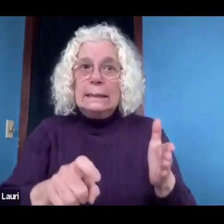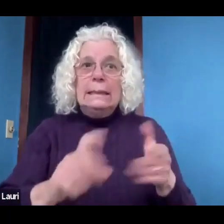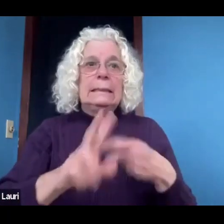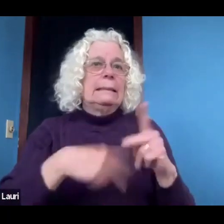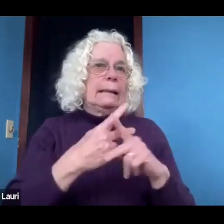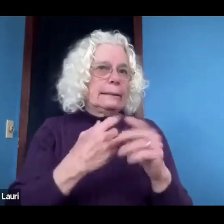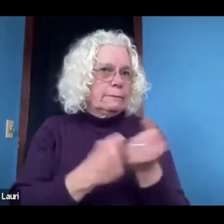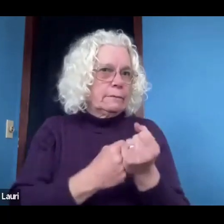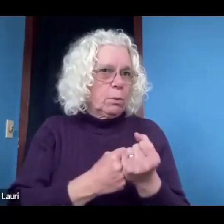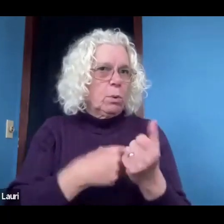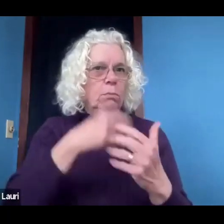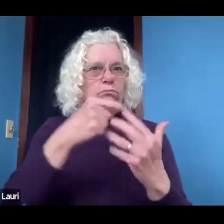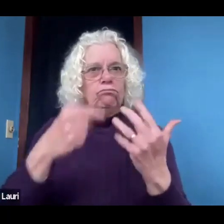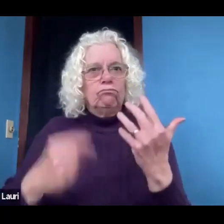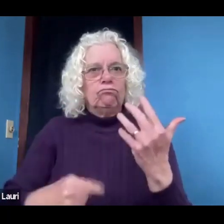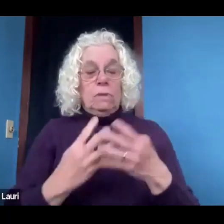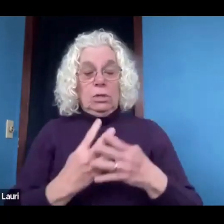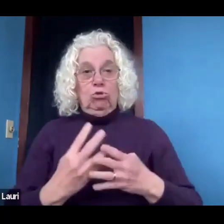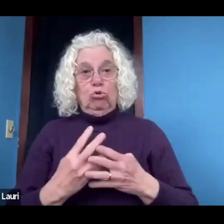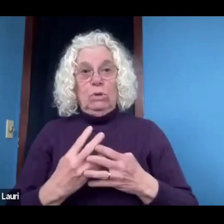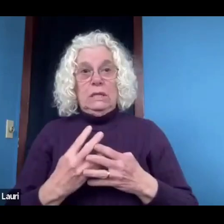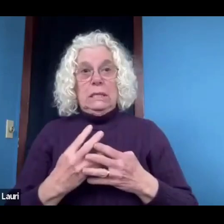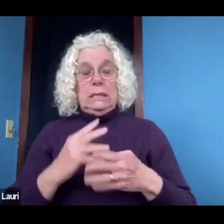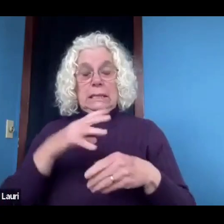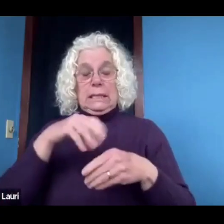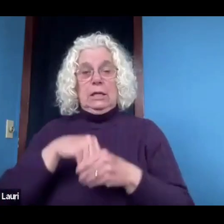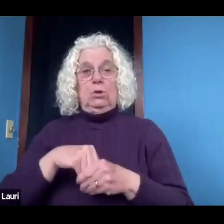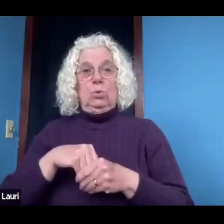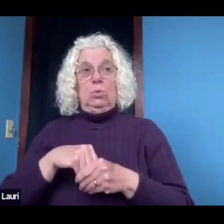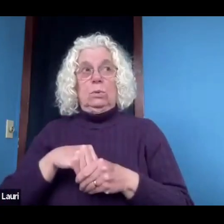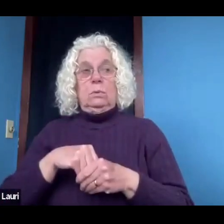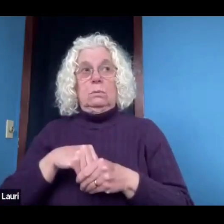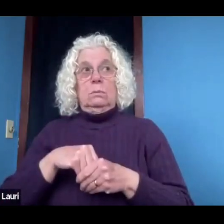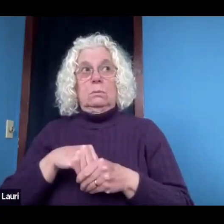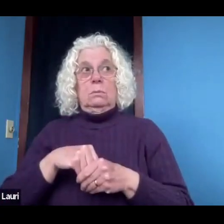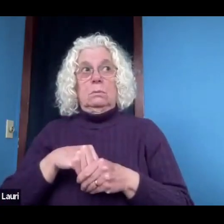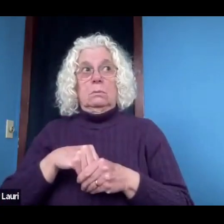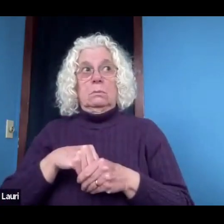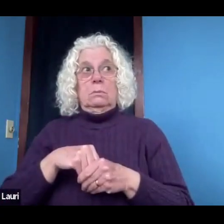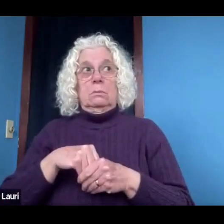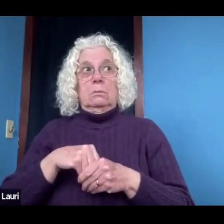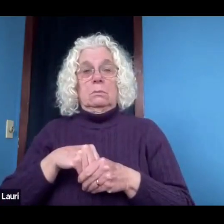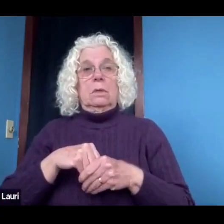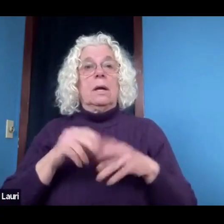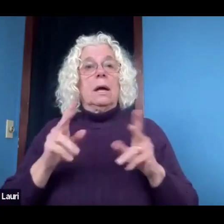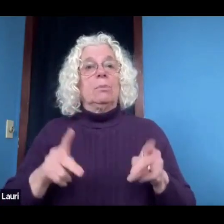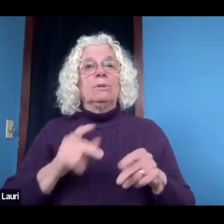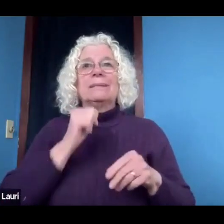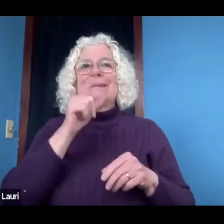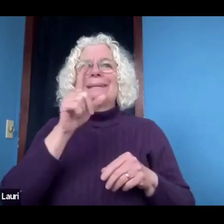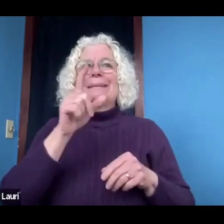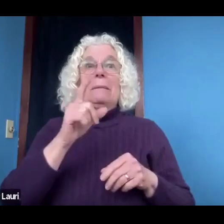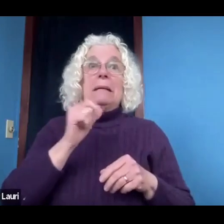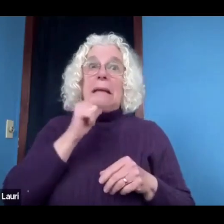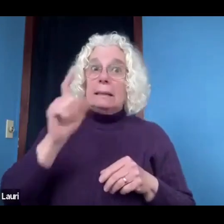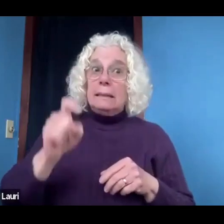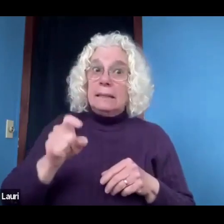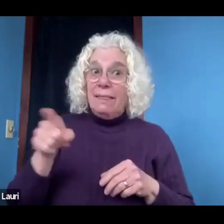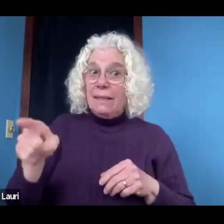and supports. And that screening process is designed to make sure that someone who is not necessarily need that level of